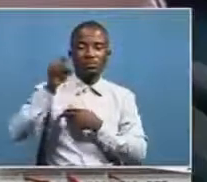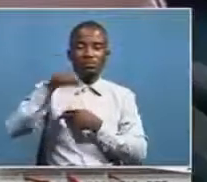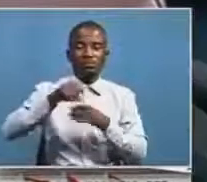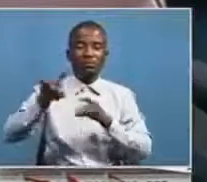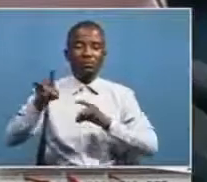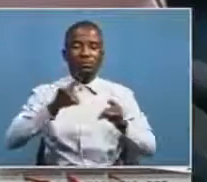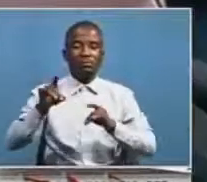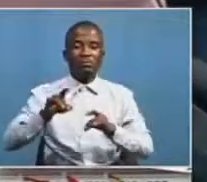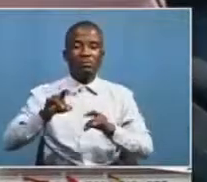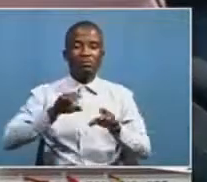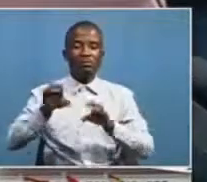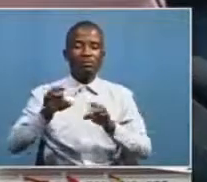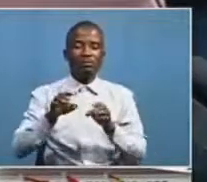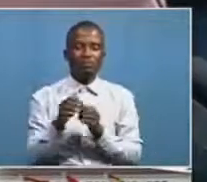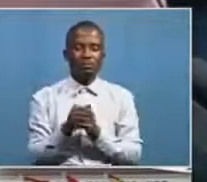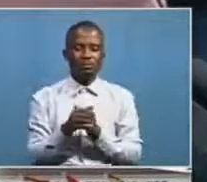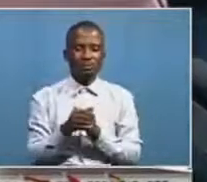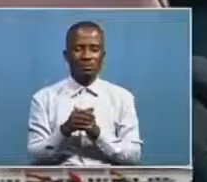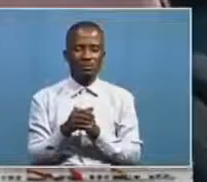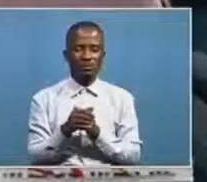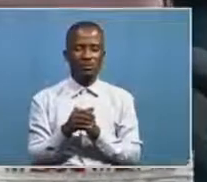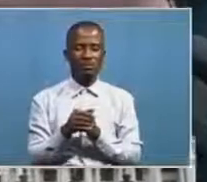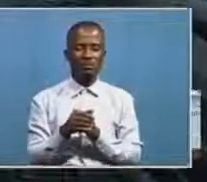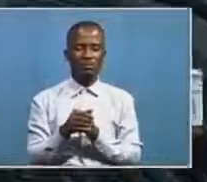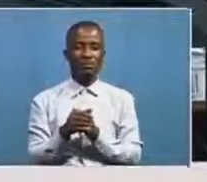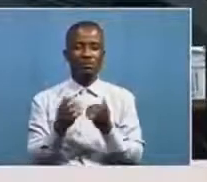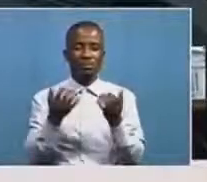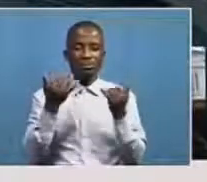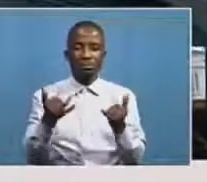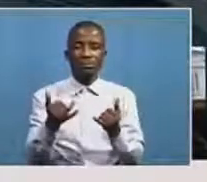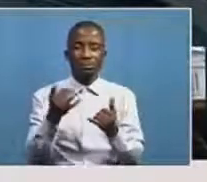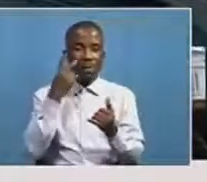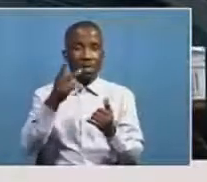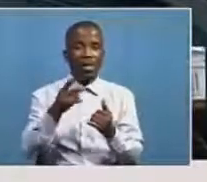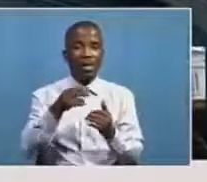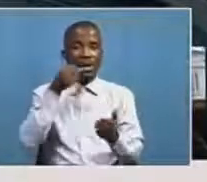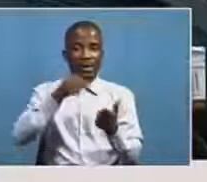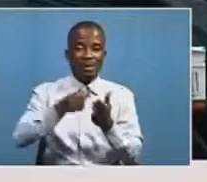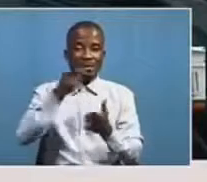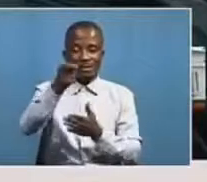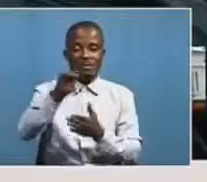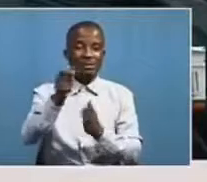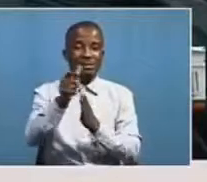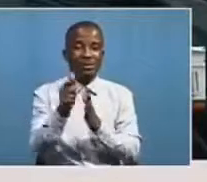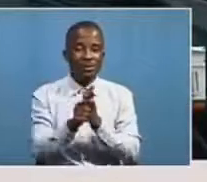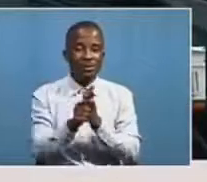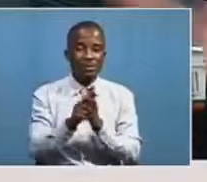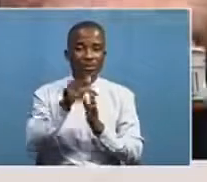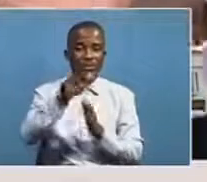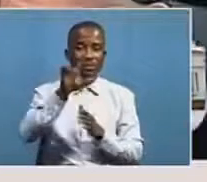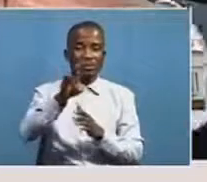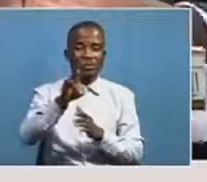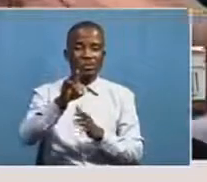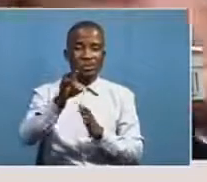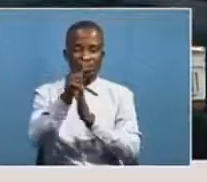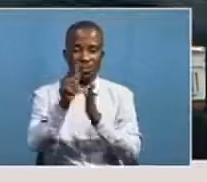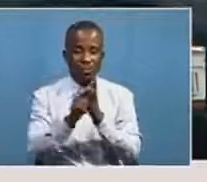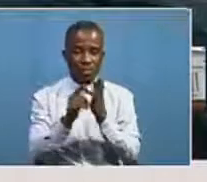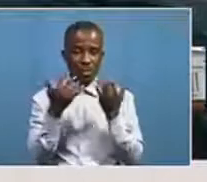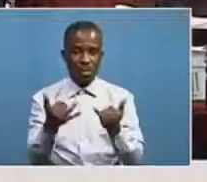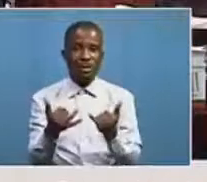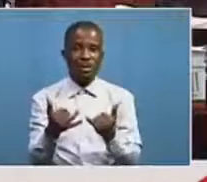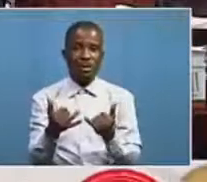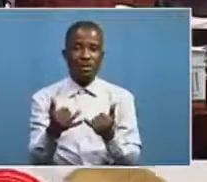performed. End of quote. Expatiating on the scope of the application of Section 37.1 of the Evidence Act,